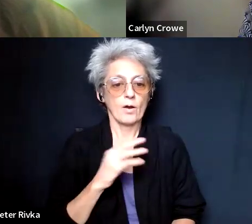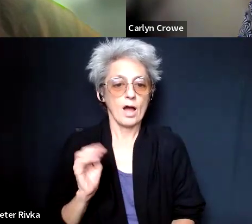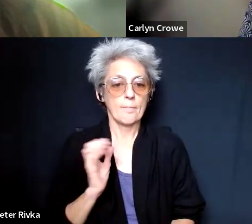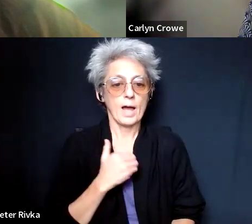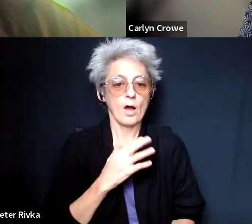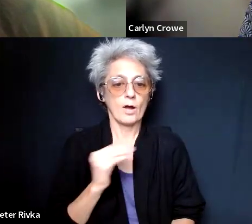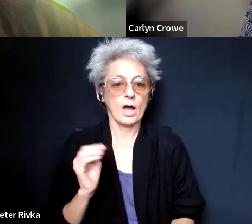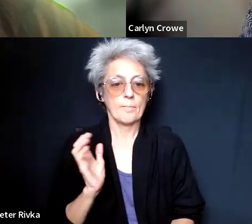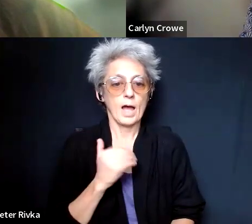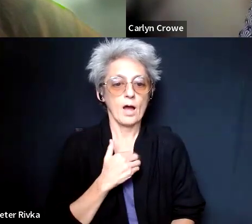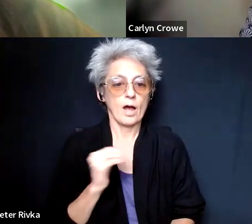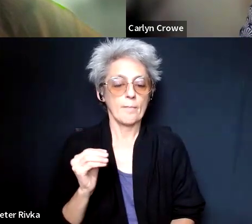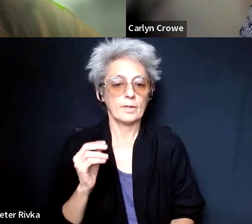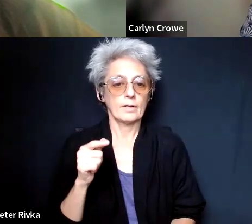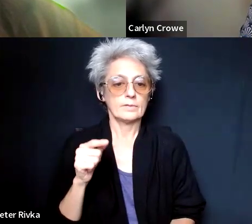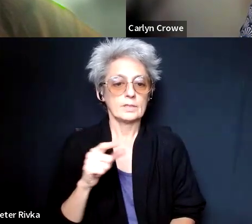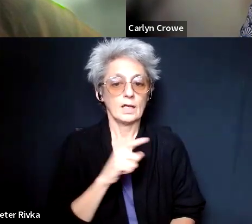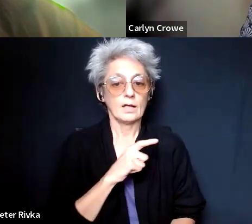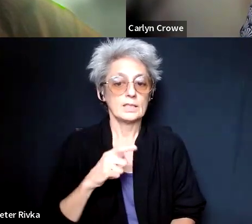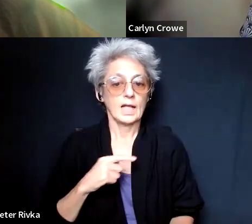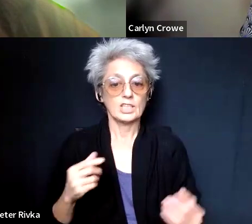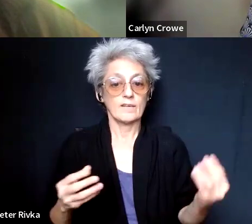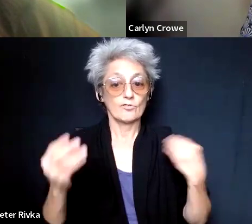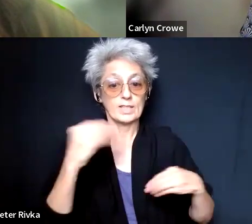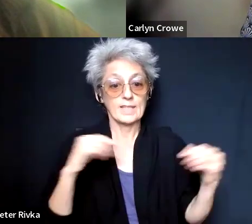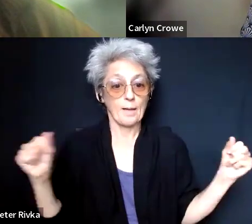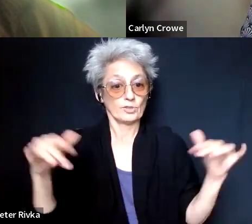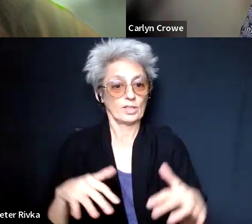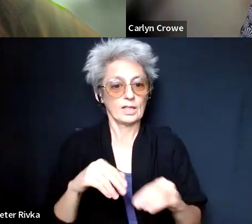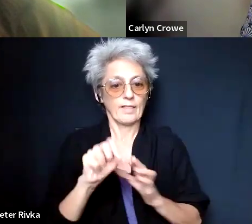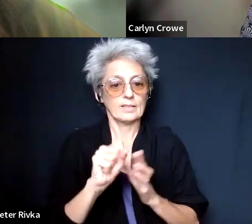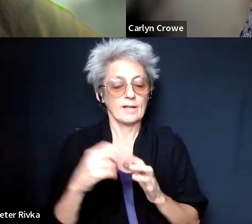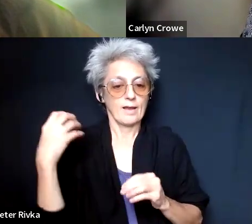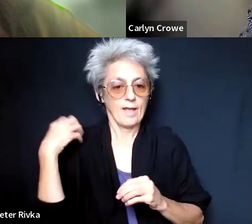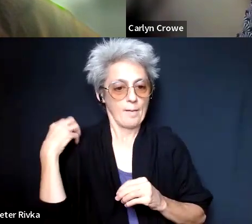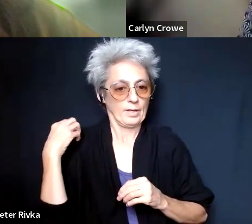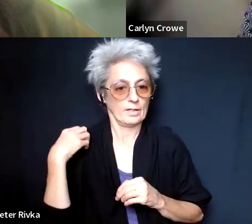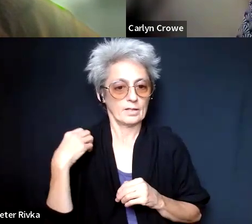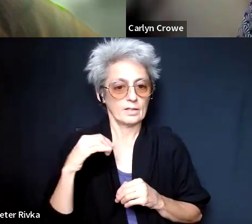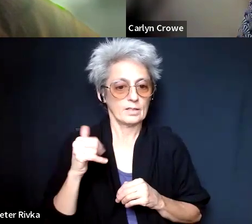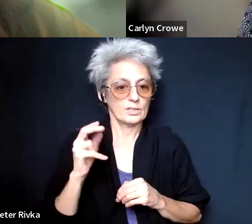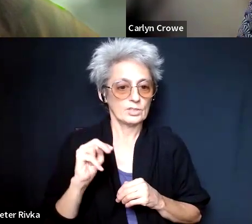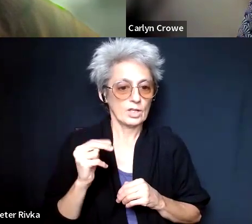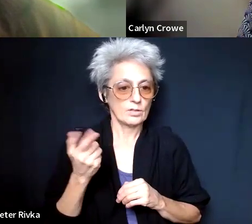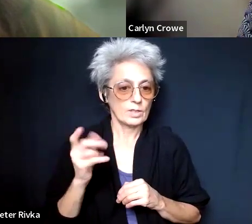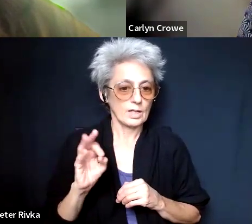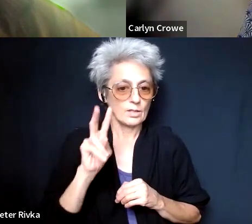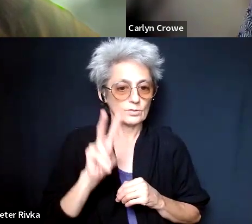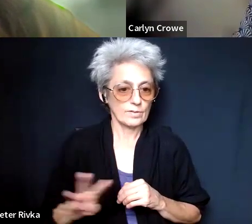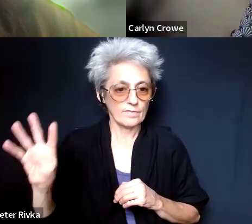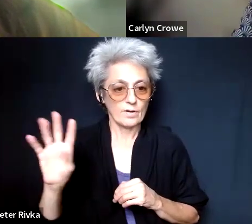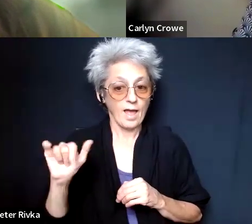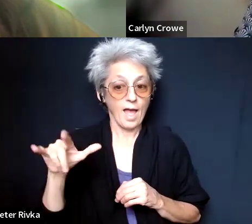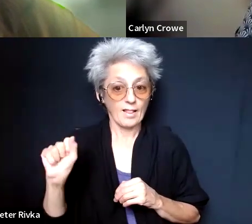legislative reception at the state capitol on January 29th, 2 to 4, and allies will be having their legislative reception after